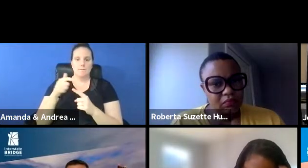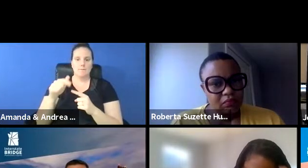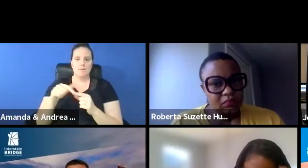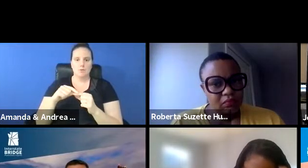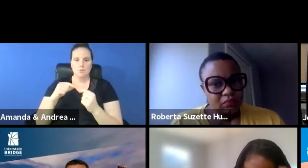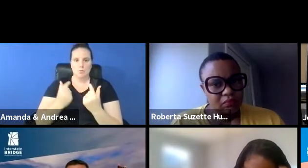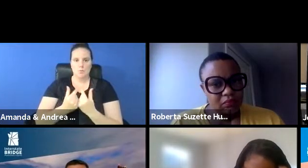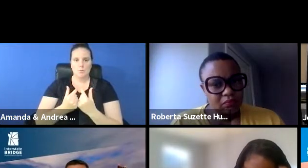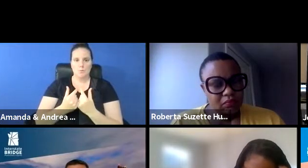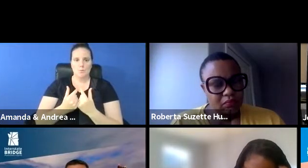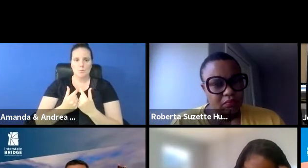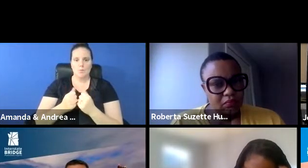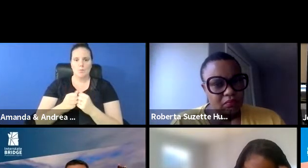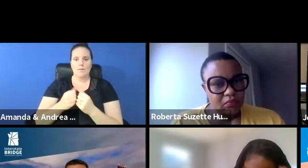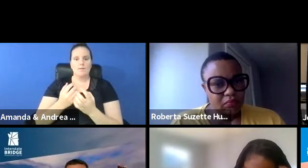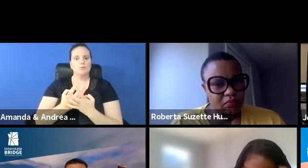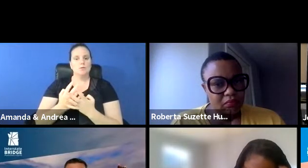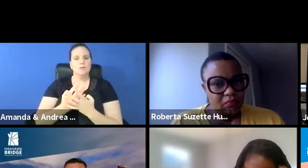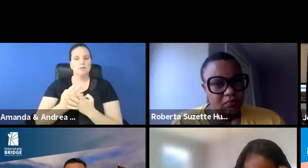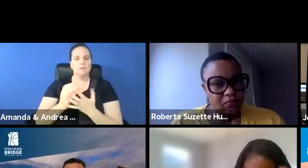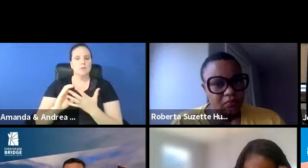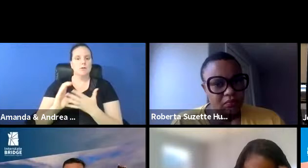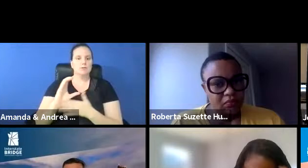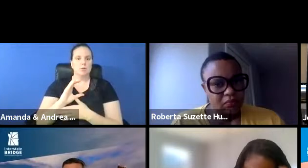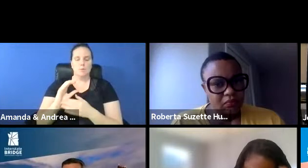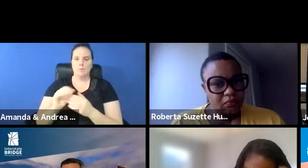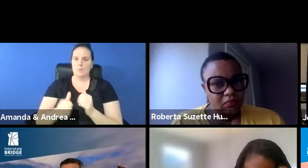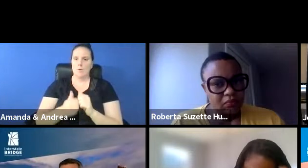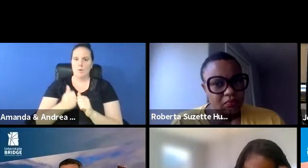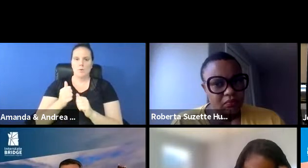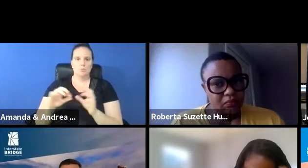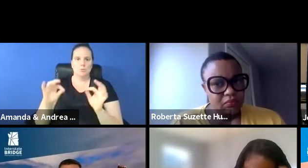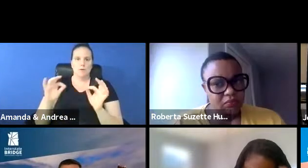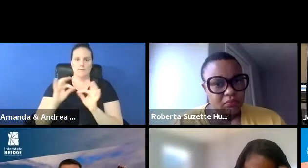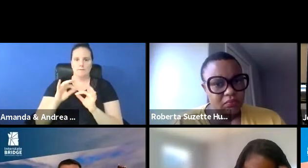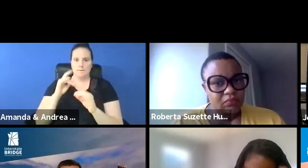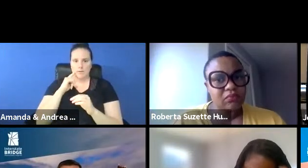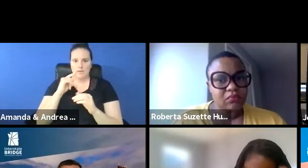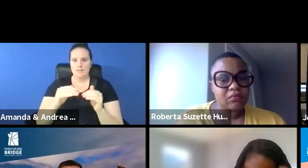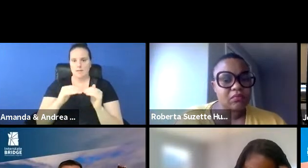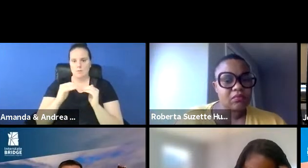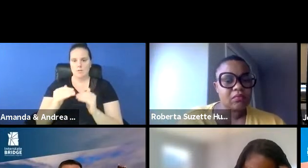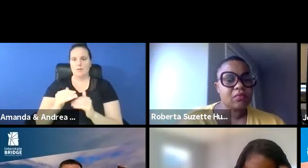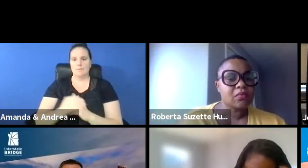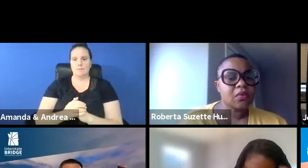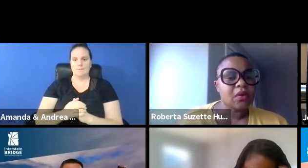as the screening criteria that are most relevant to equity.